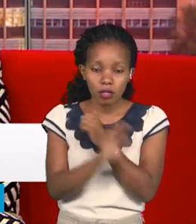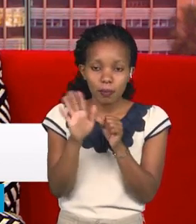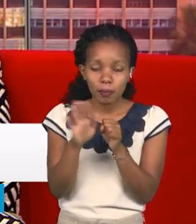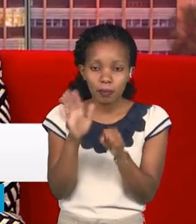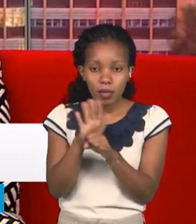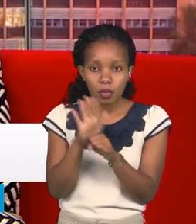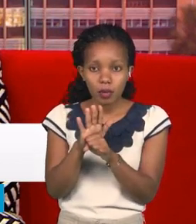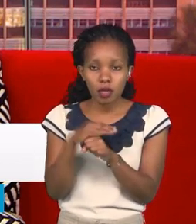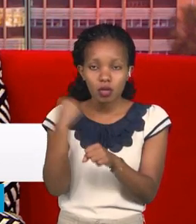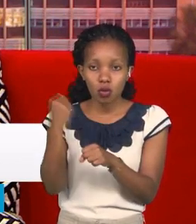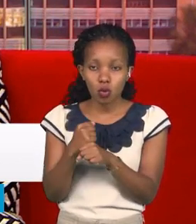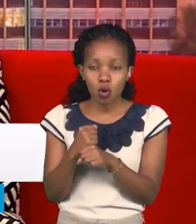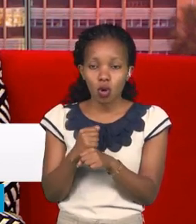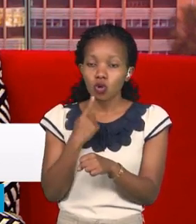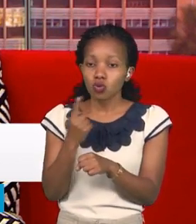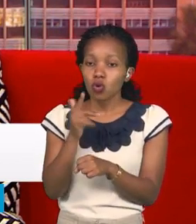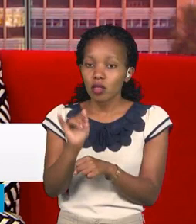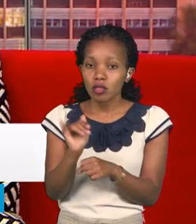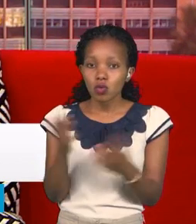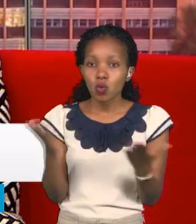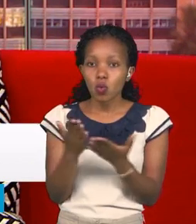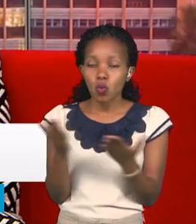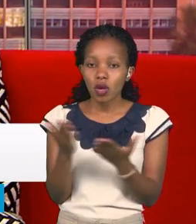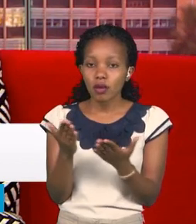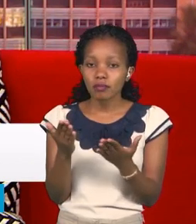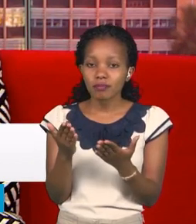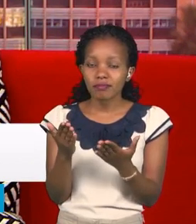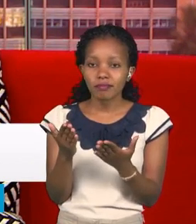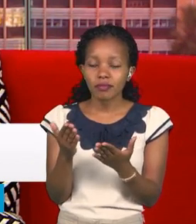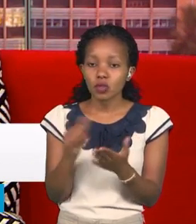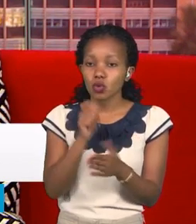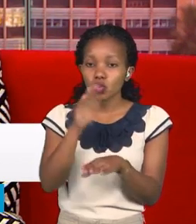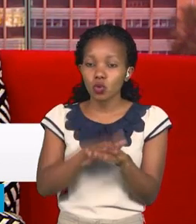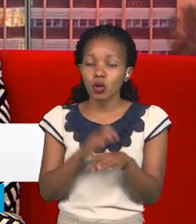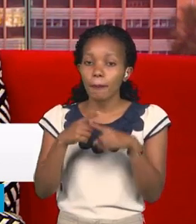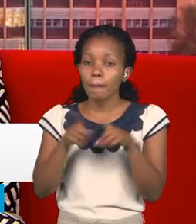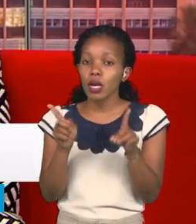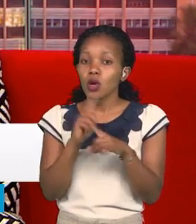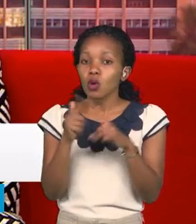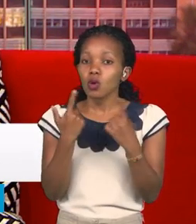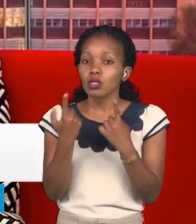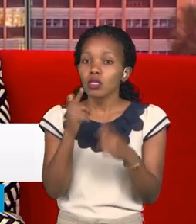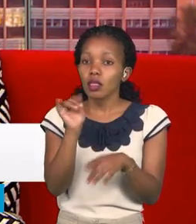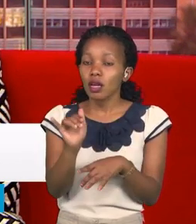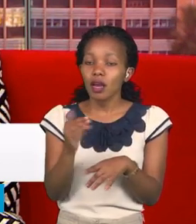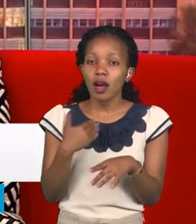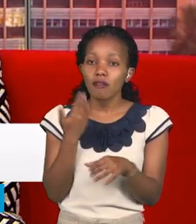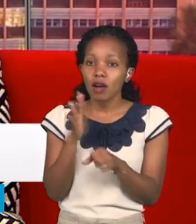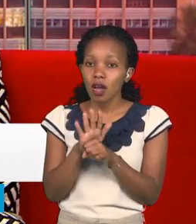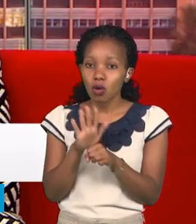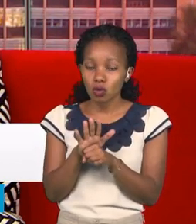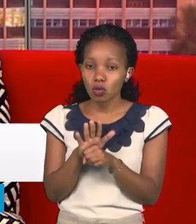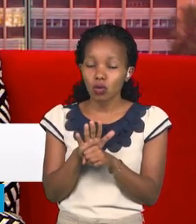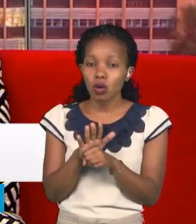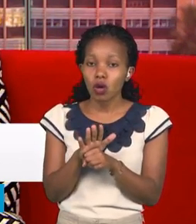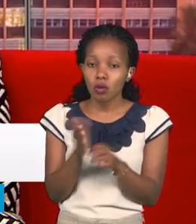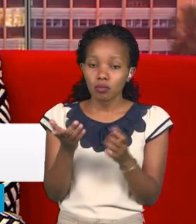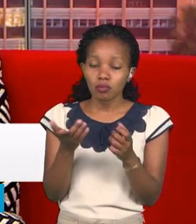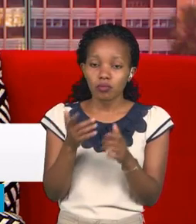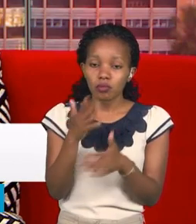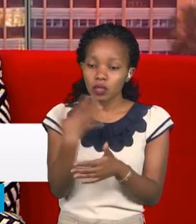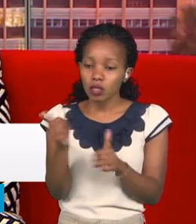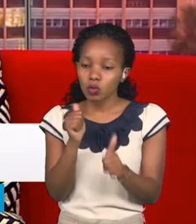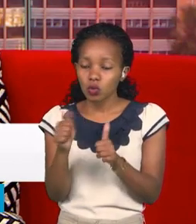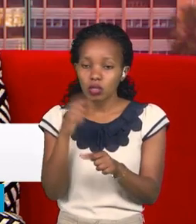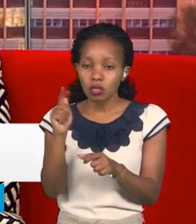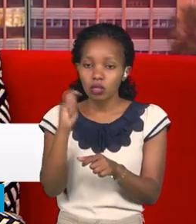Okay. So that's where we are behind. But then saying that, there is a lot of scope what Kenya can do to